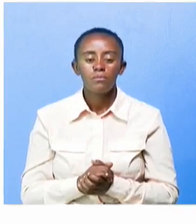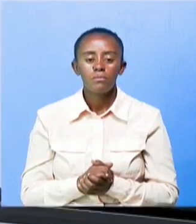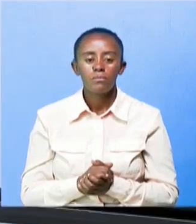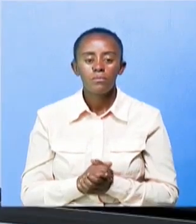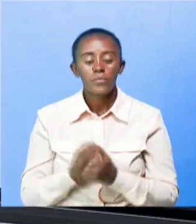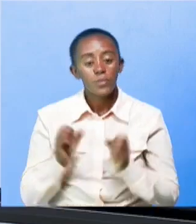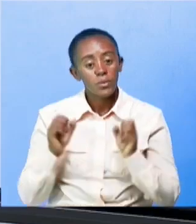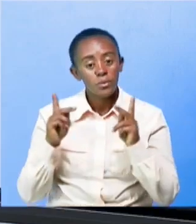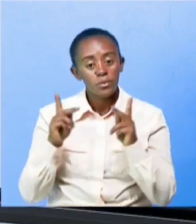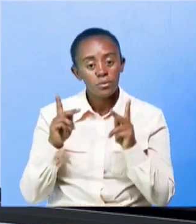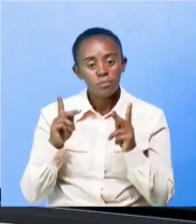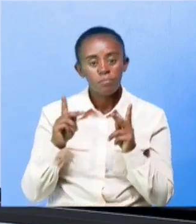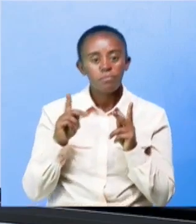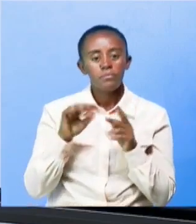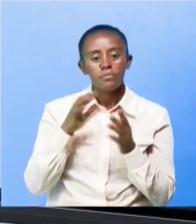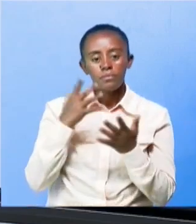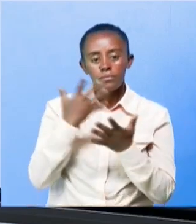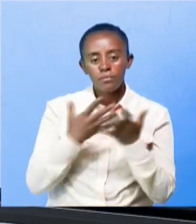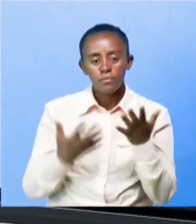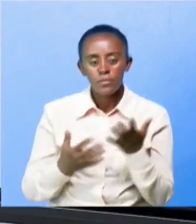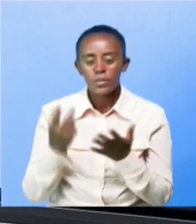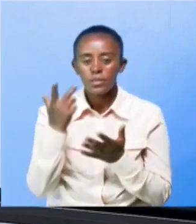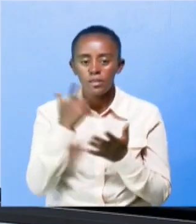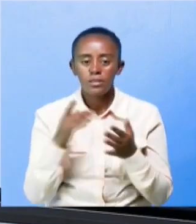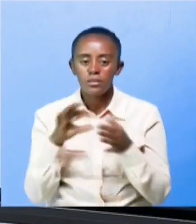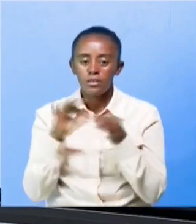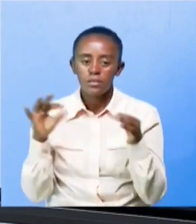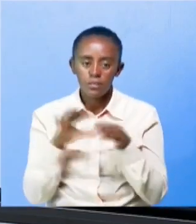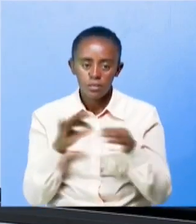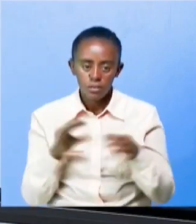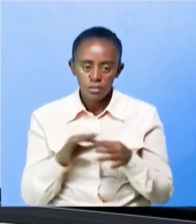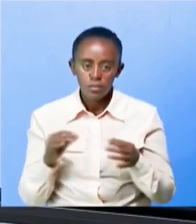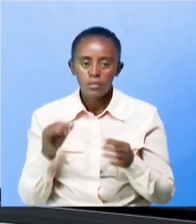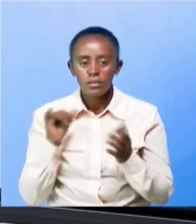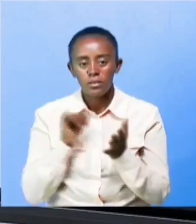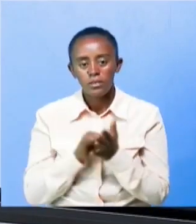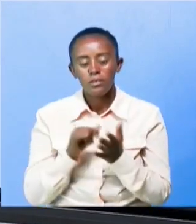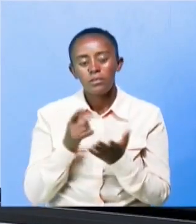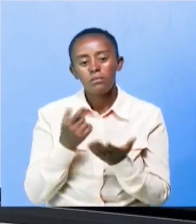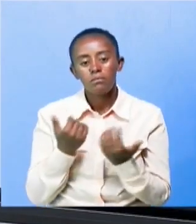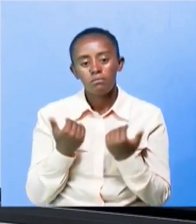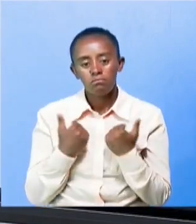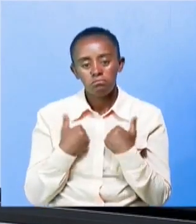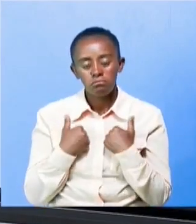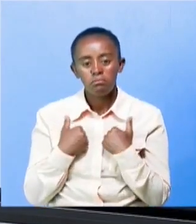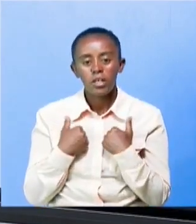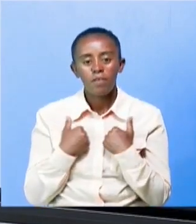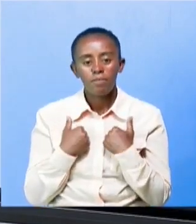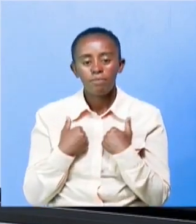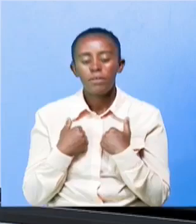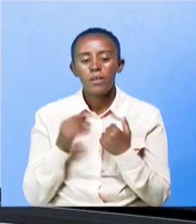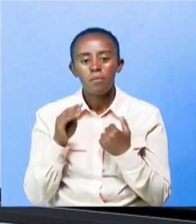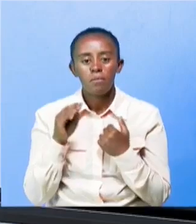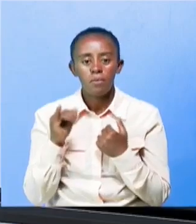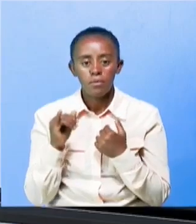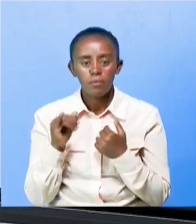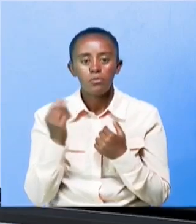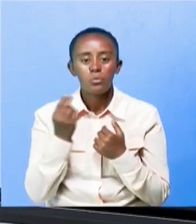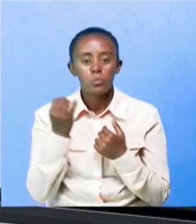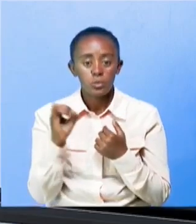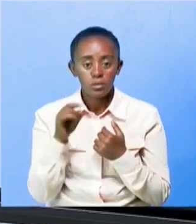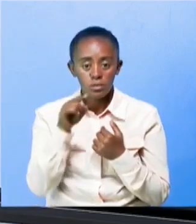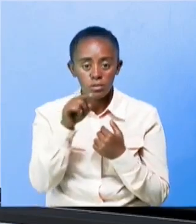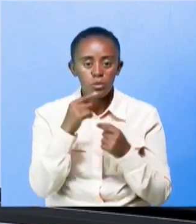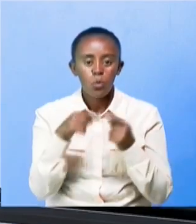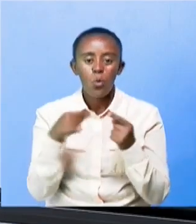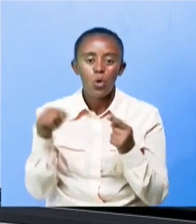Okay, so these are 3 sentences that we can have by using